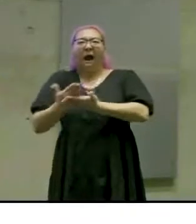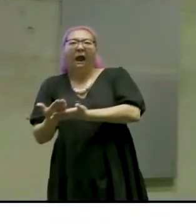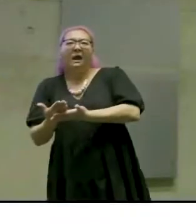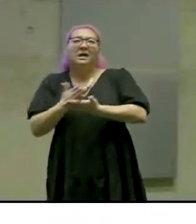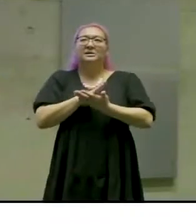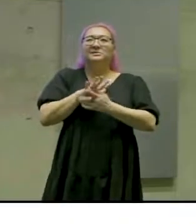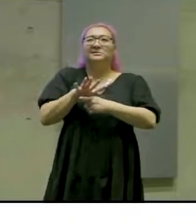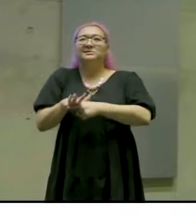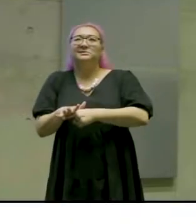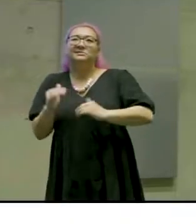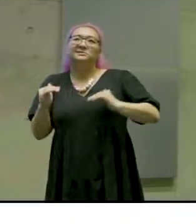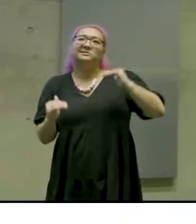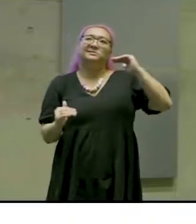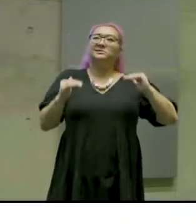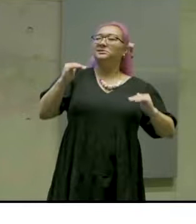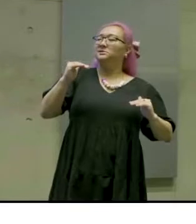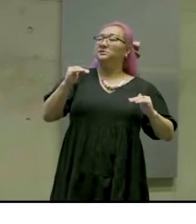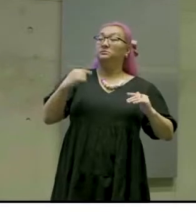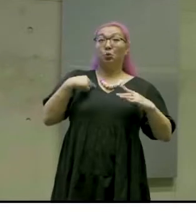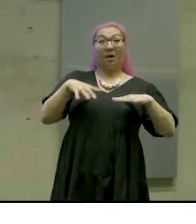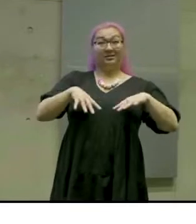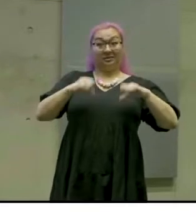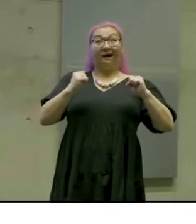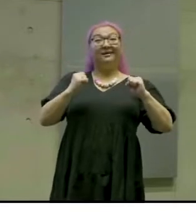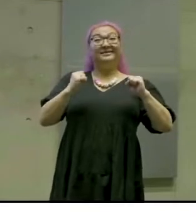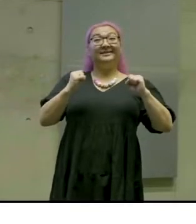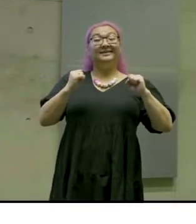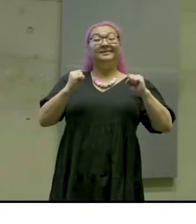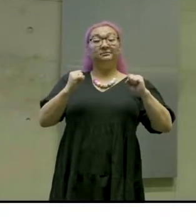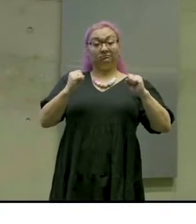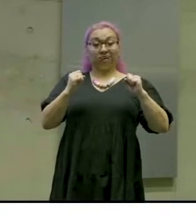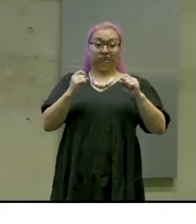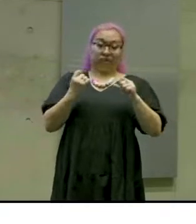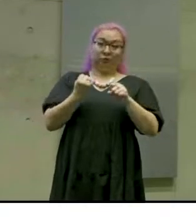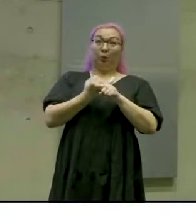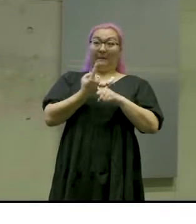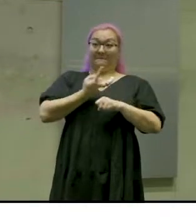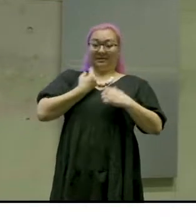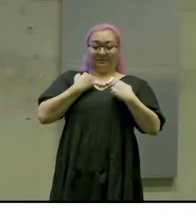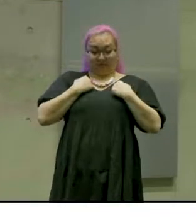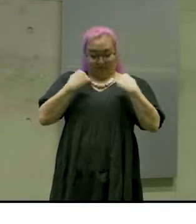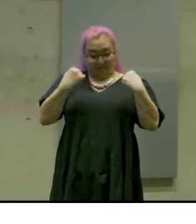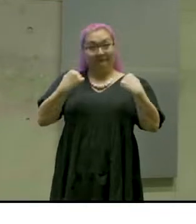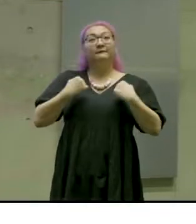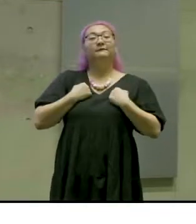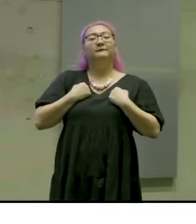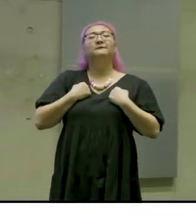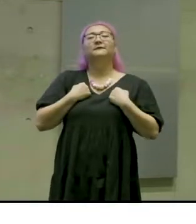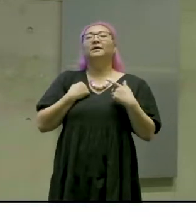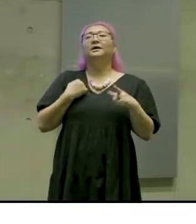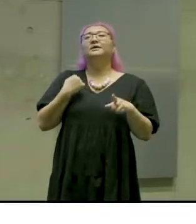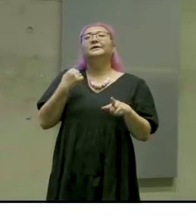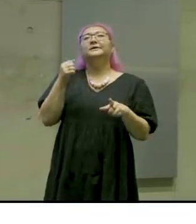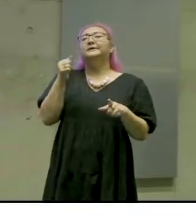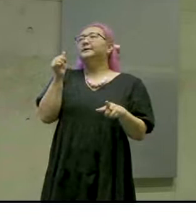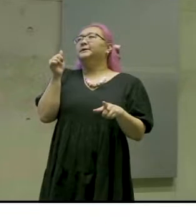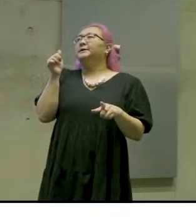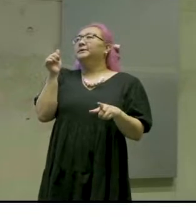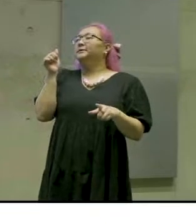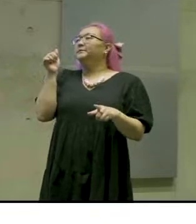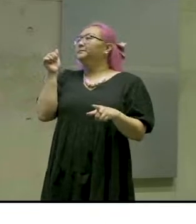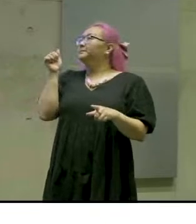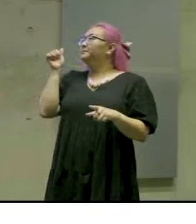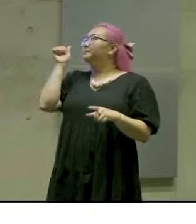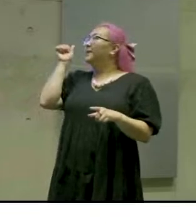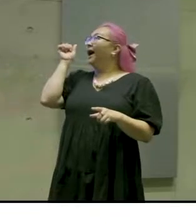And I started doing that with myself. So I know that there is a story being told about me, and like there are different